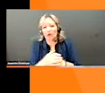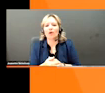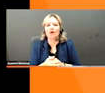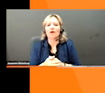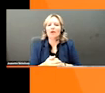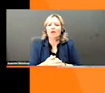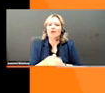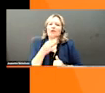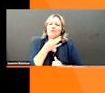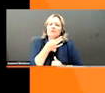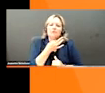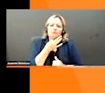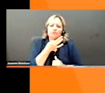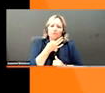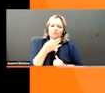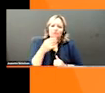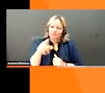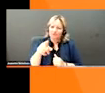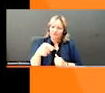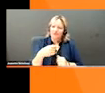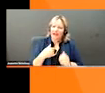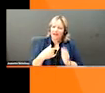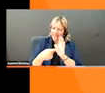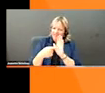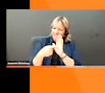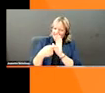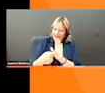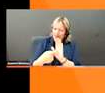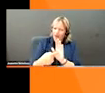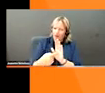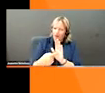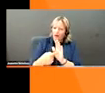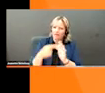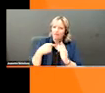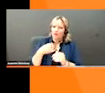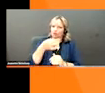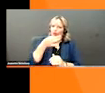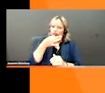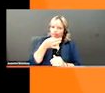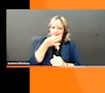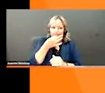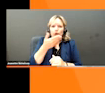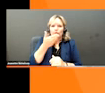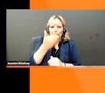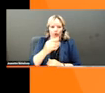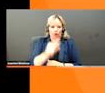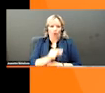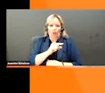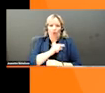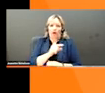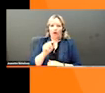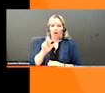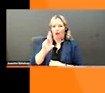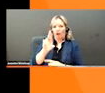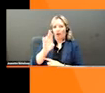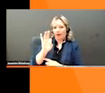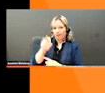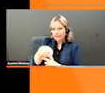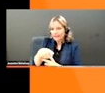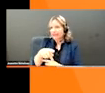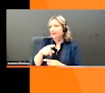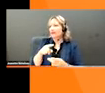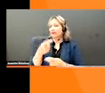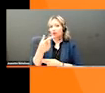names, protect the innocent, of like really good RFPs or grant proposals that you